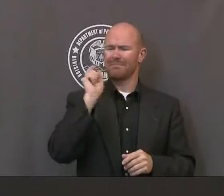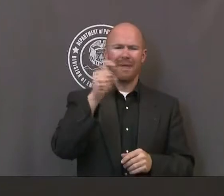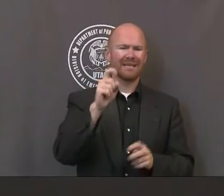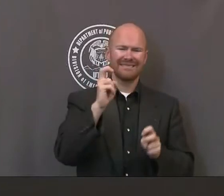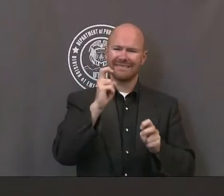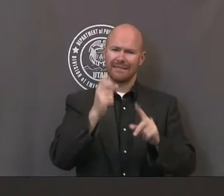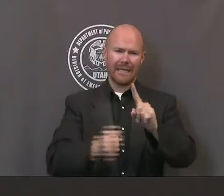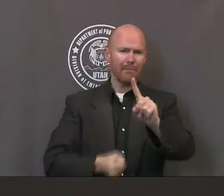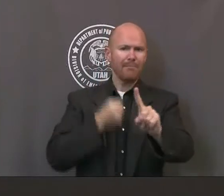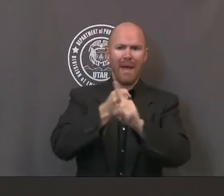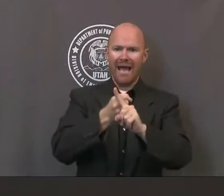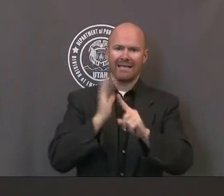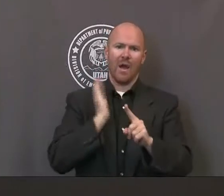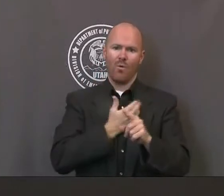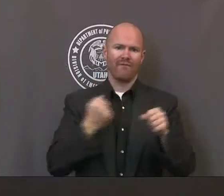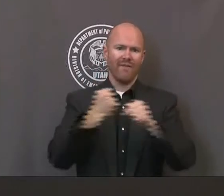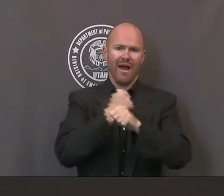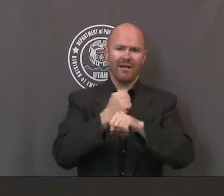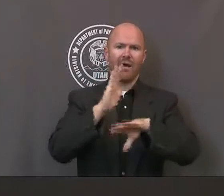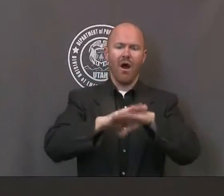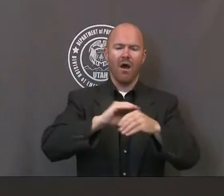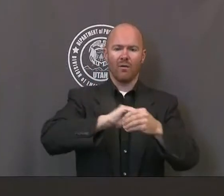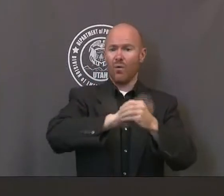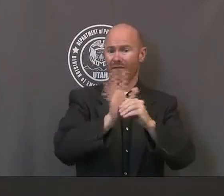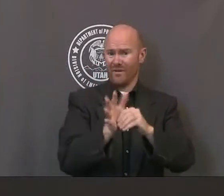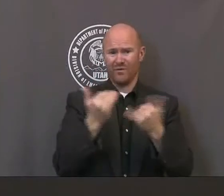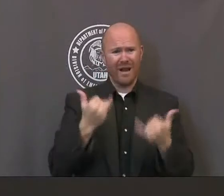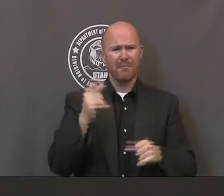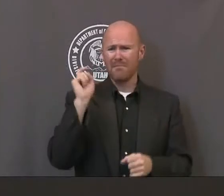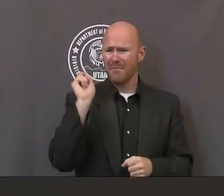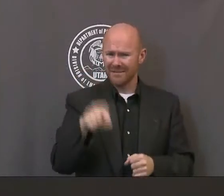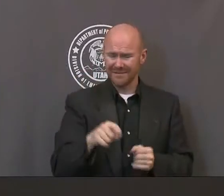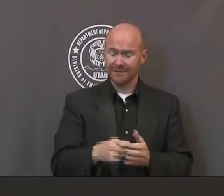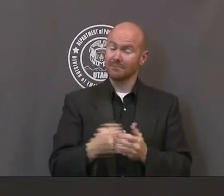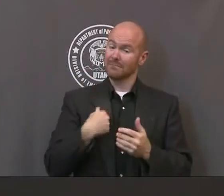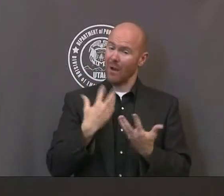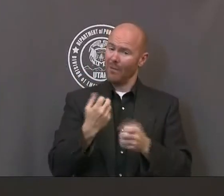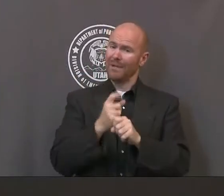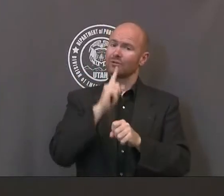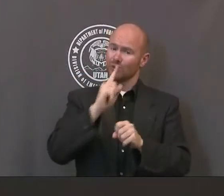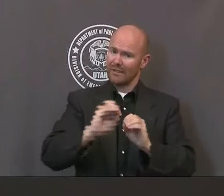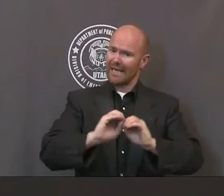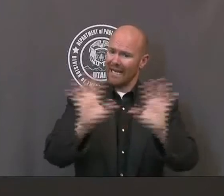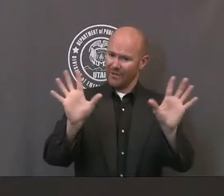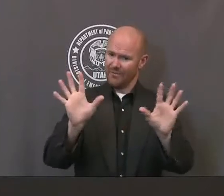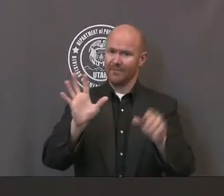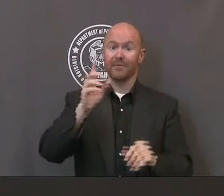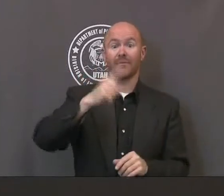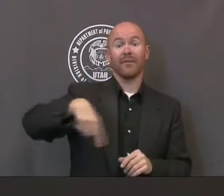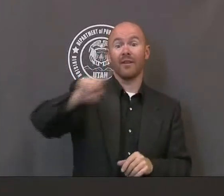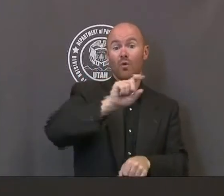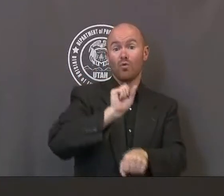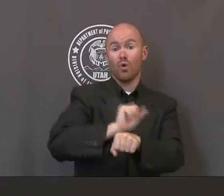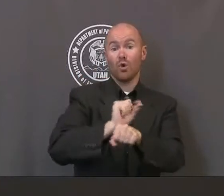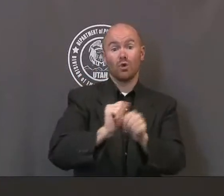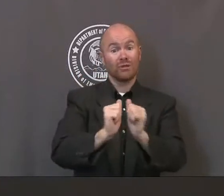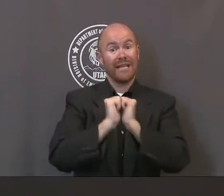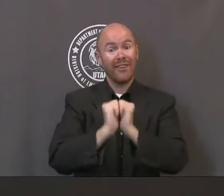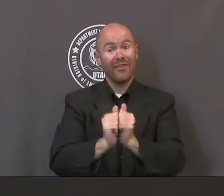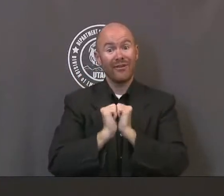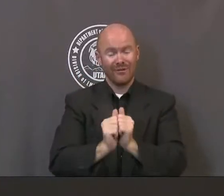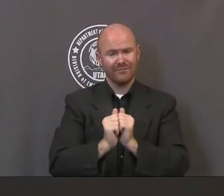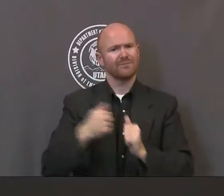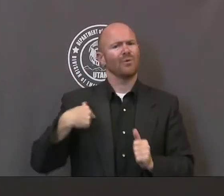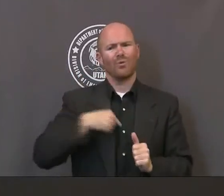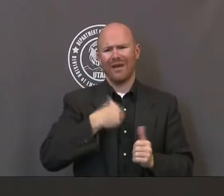impact in a significant way. It's like increasing our dosage. And I want to be very clear that if we work together, we all have all the hope in